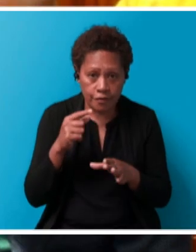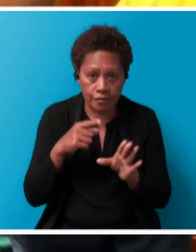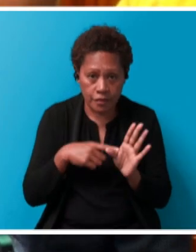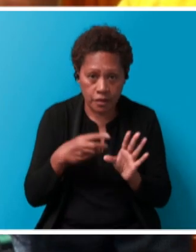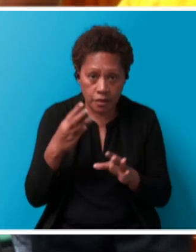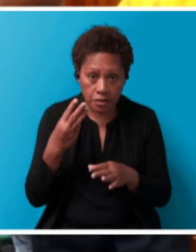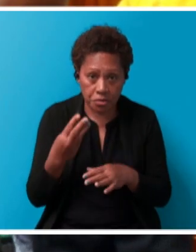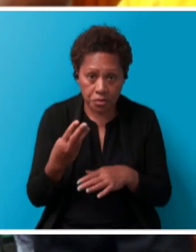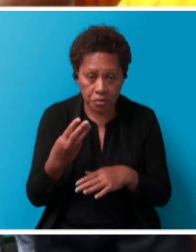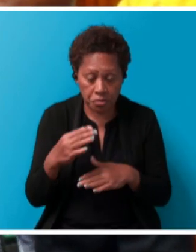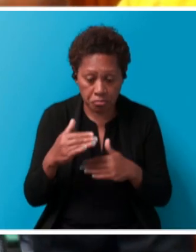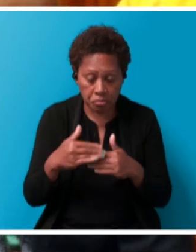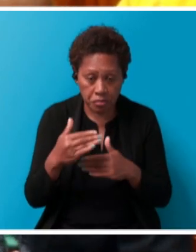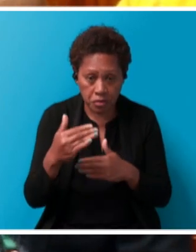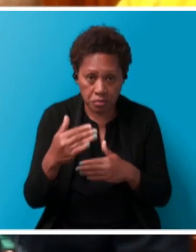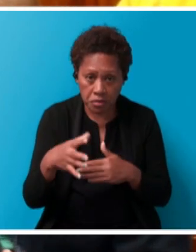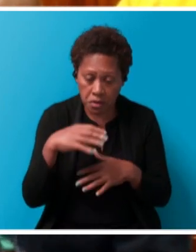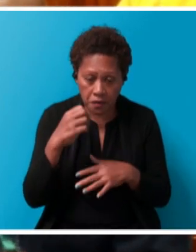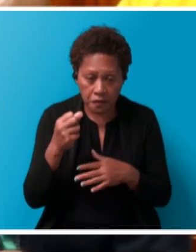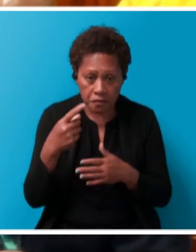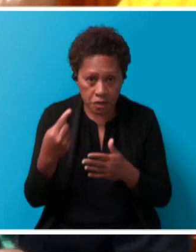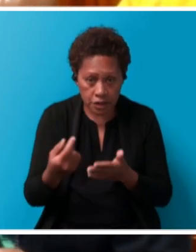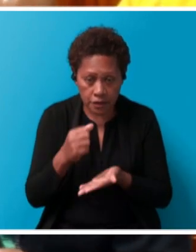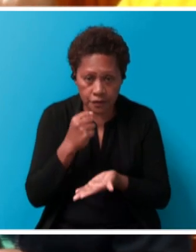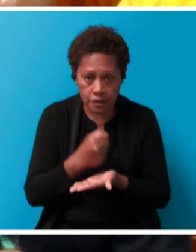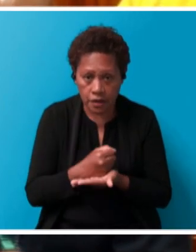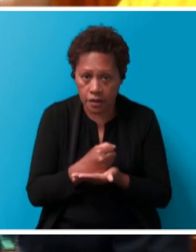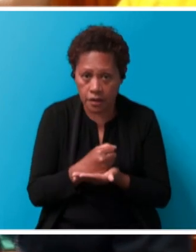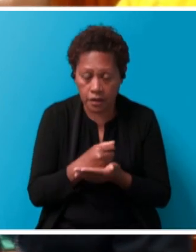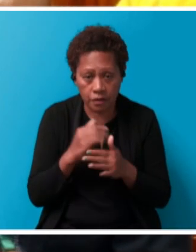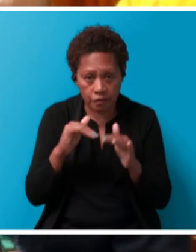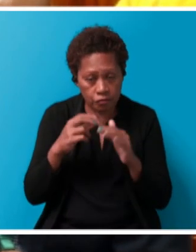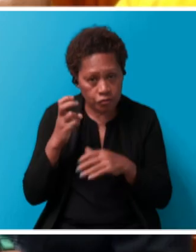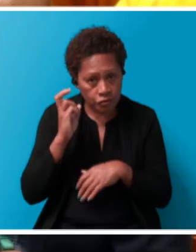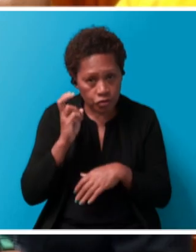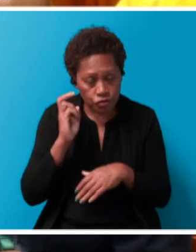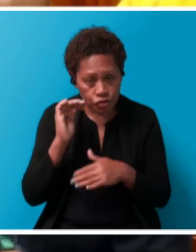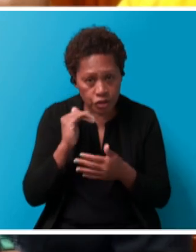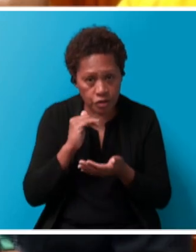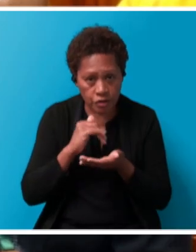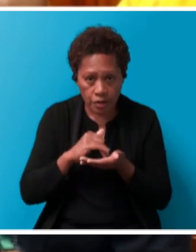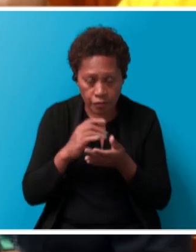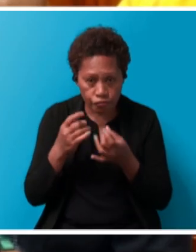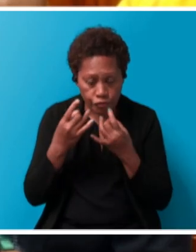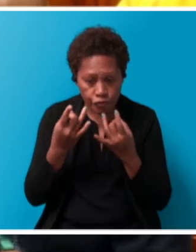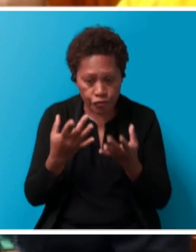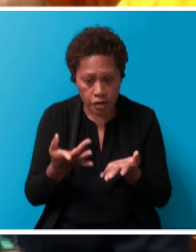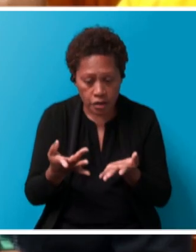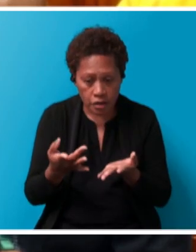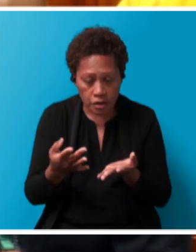become self-sustaining and a fully fledged training center that will provide training tailored for